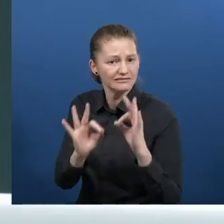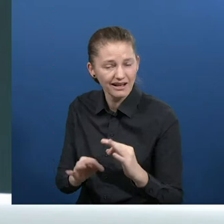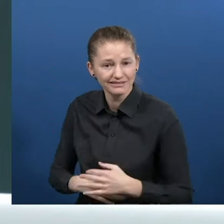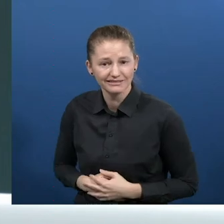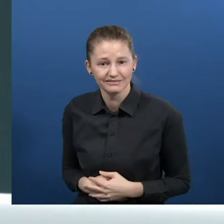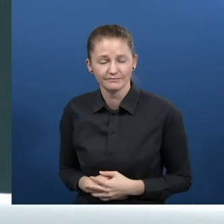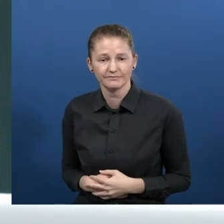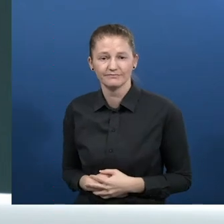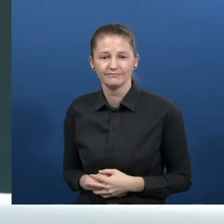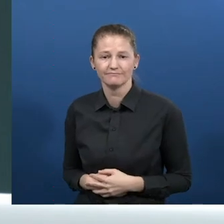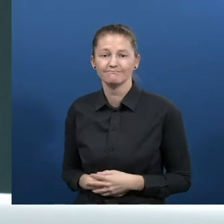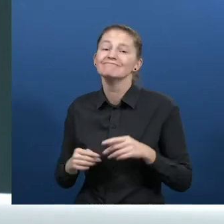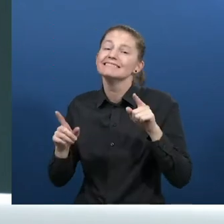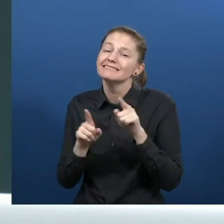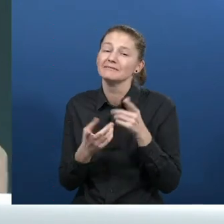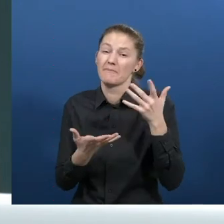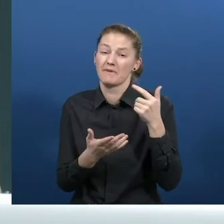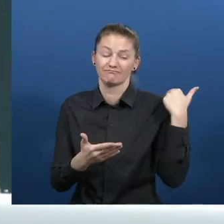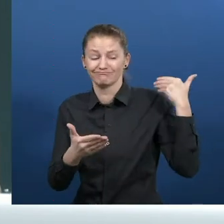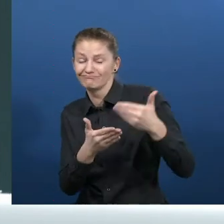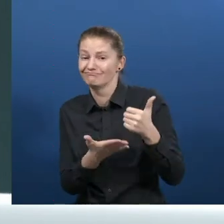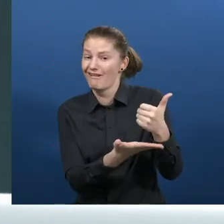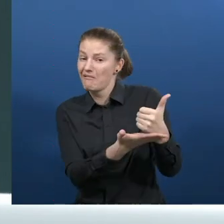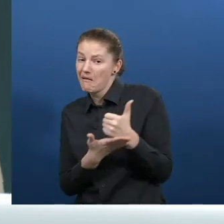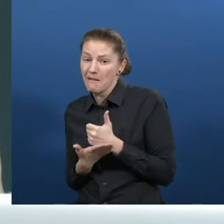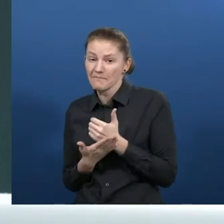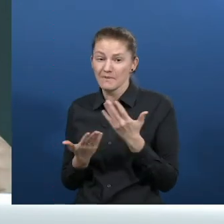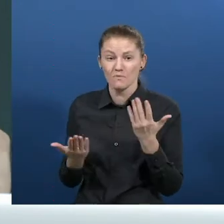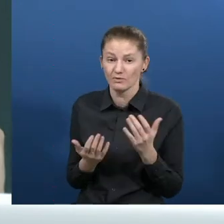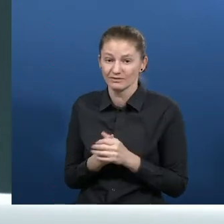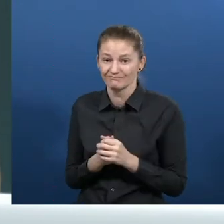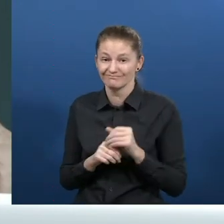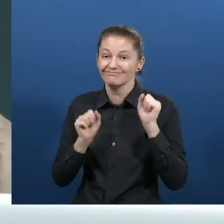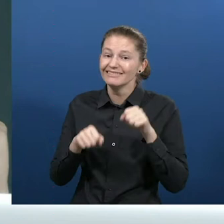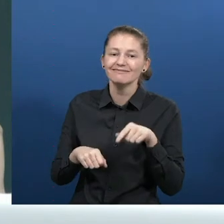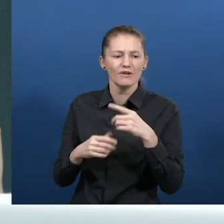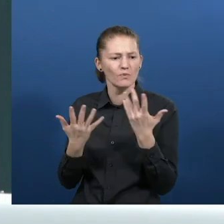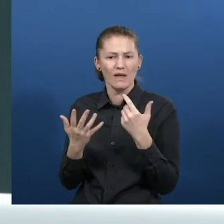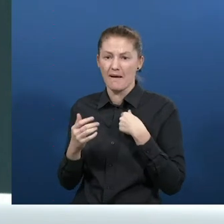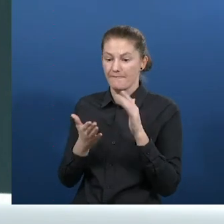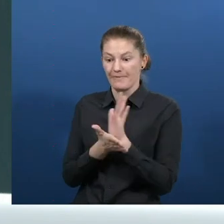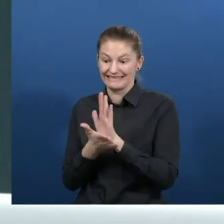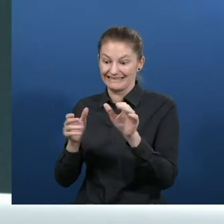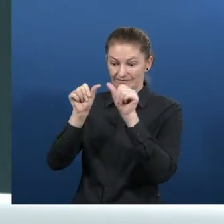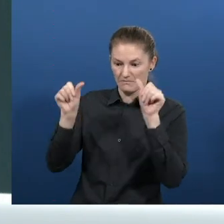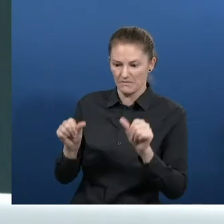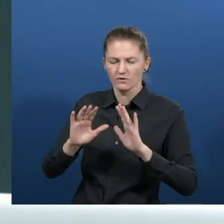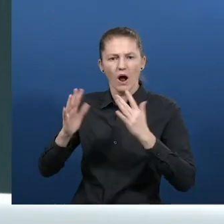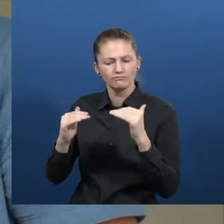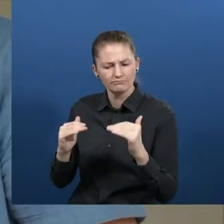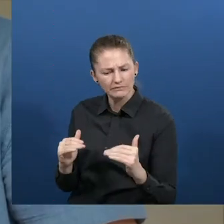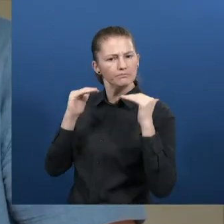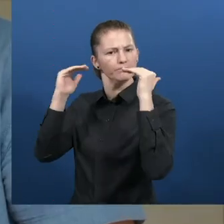It has helped us to find where we should improve our business model and find the formula